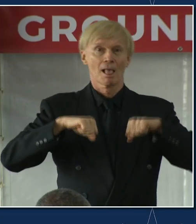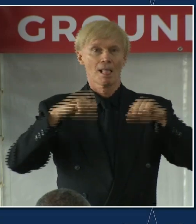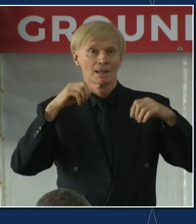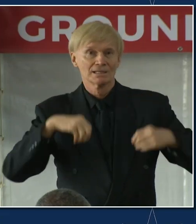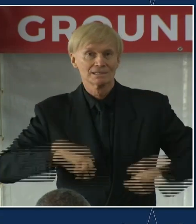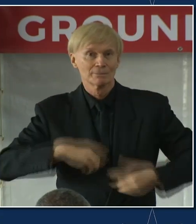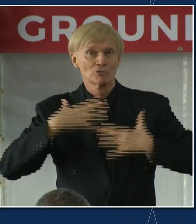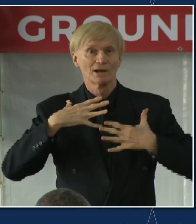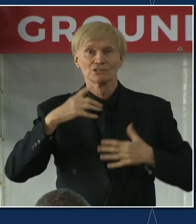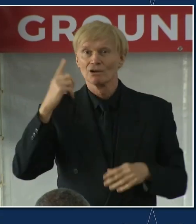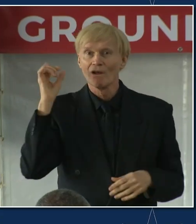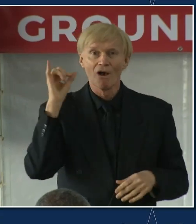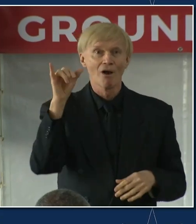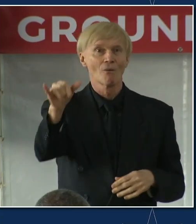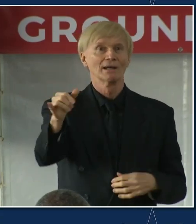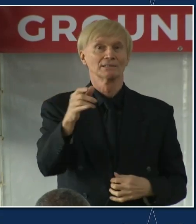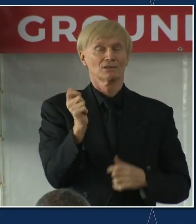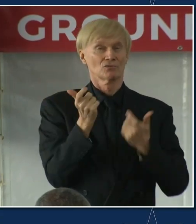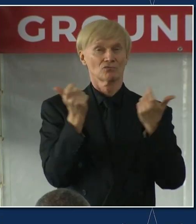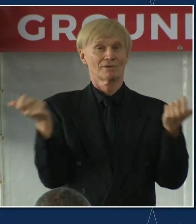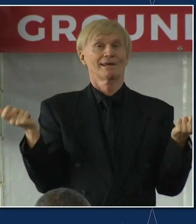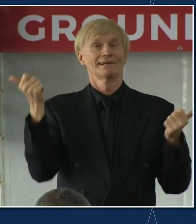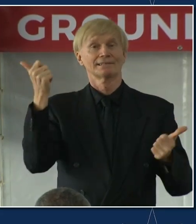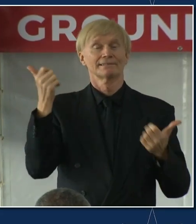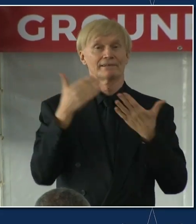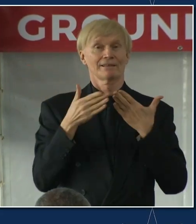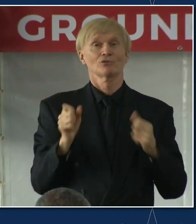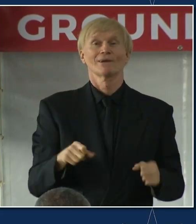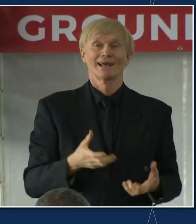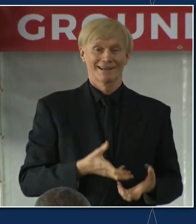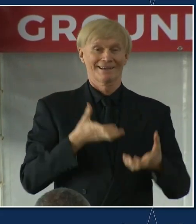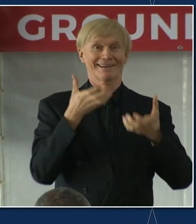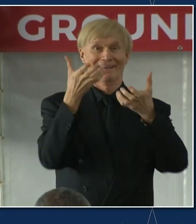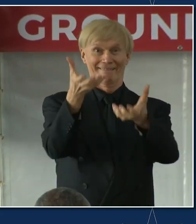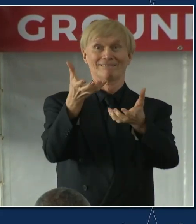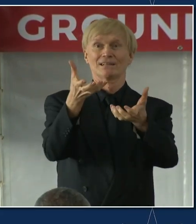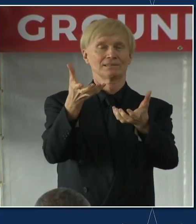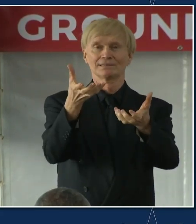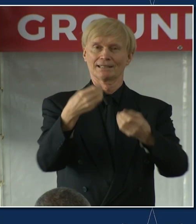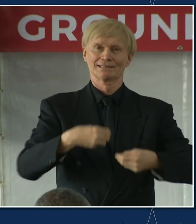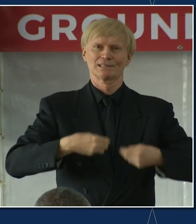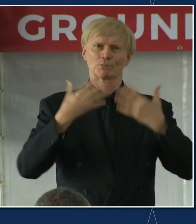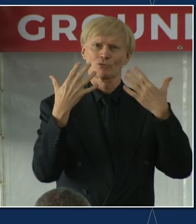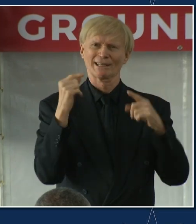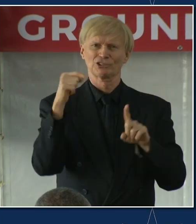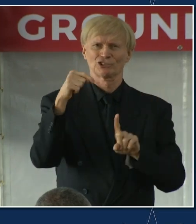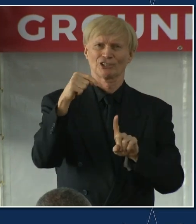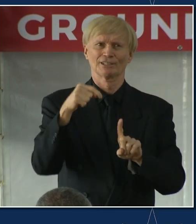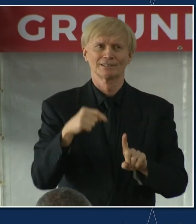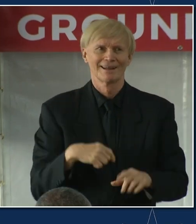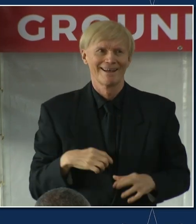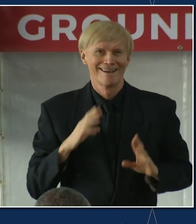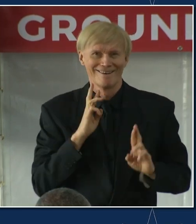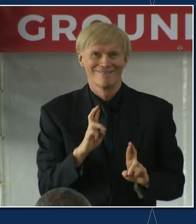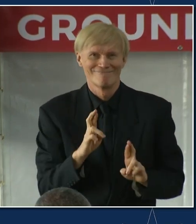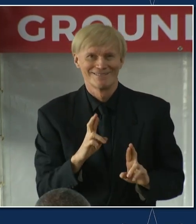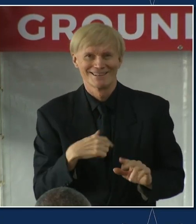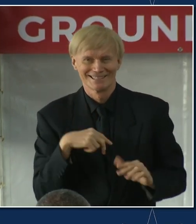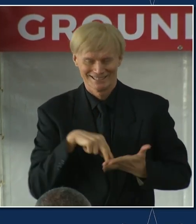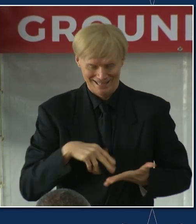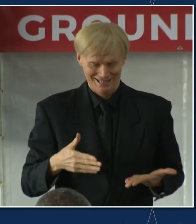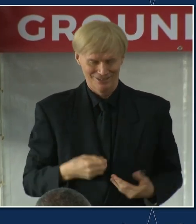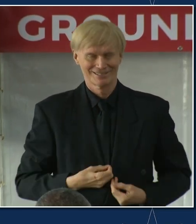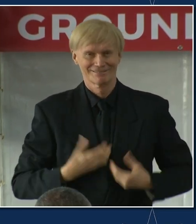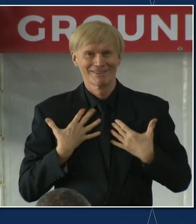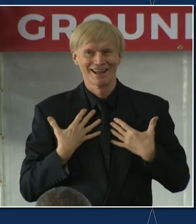us. The greatest gift you can give someone else is inspiration. I hope I stand here today as an